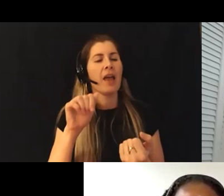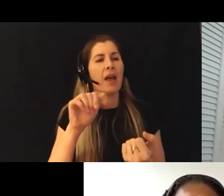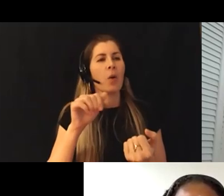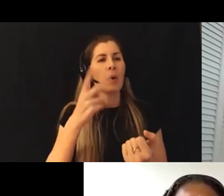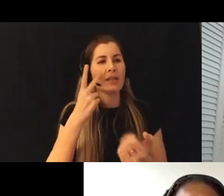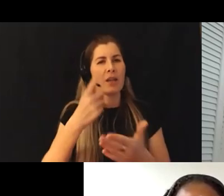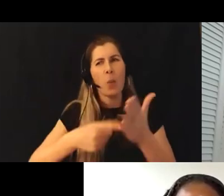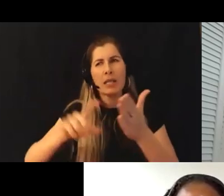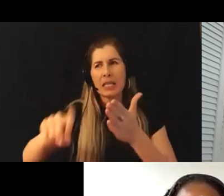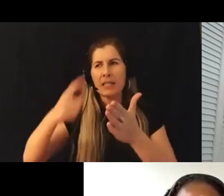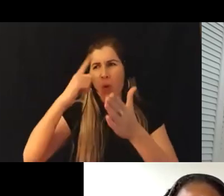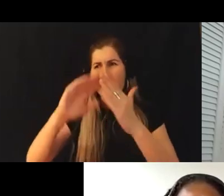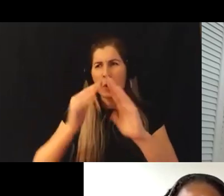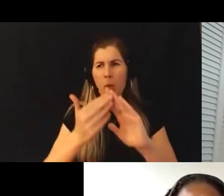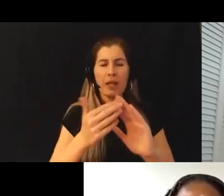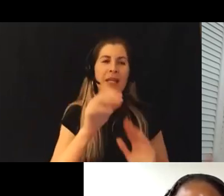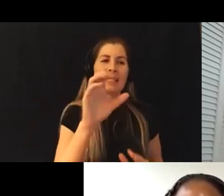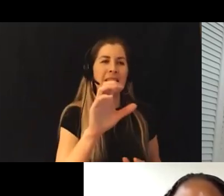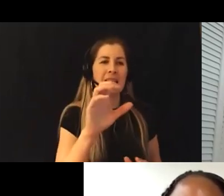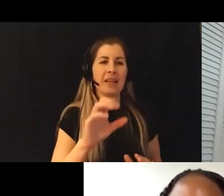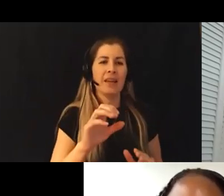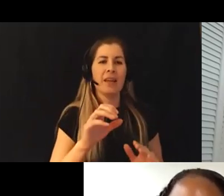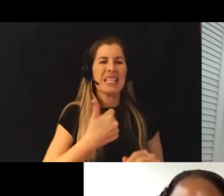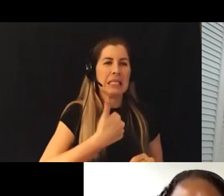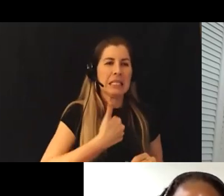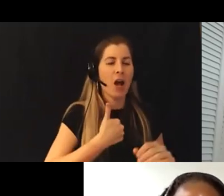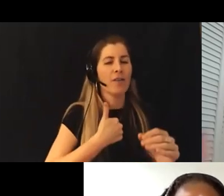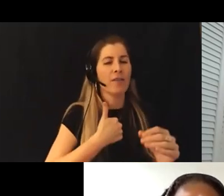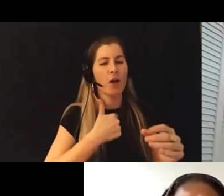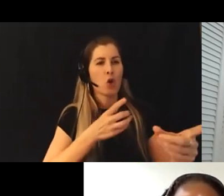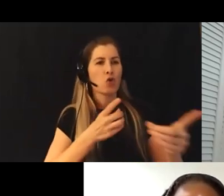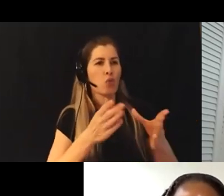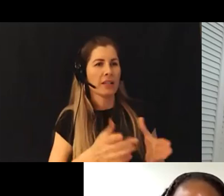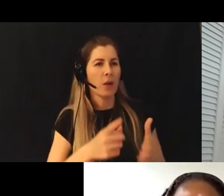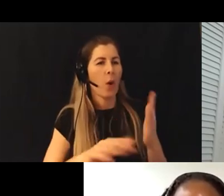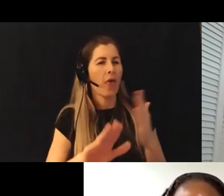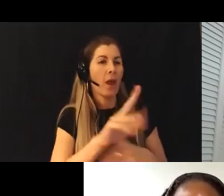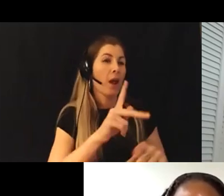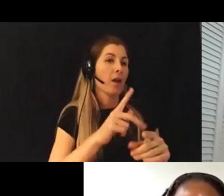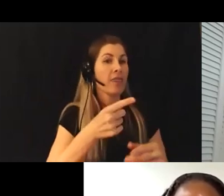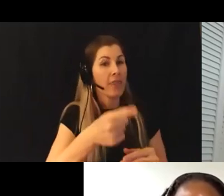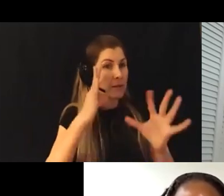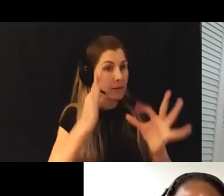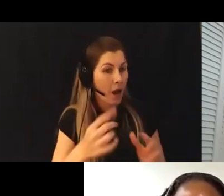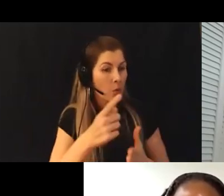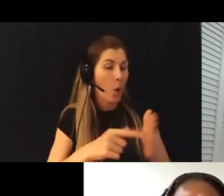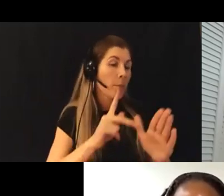those communities. So CDE is self-directing what their professional development is going to look like.